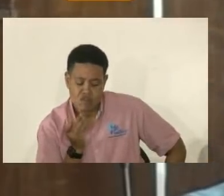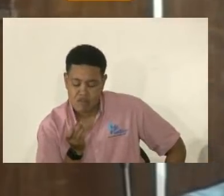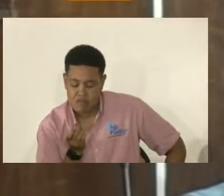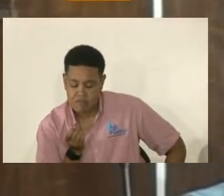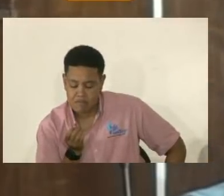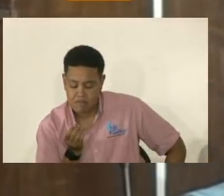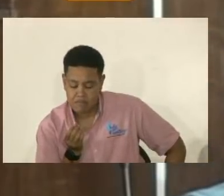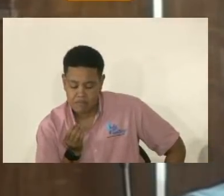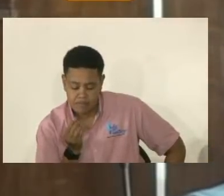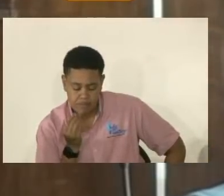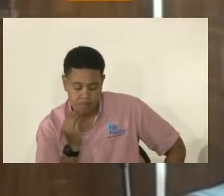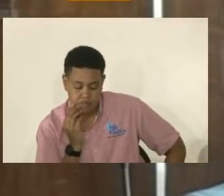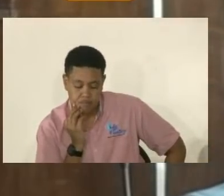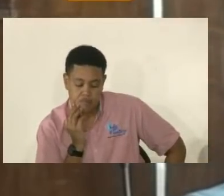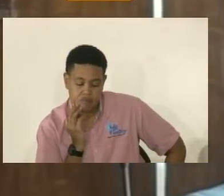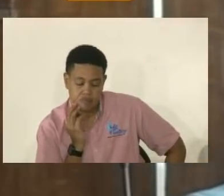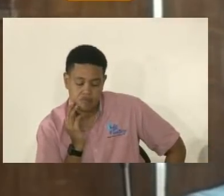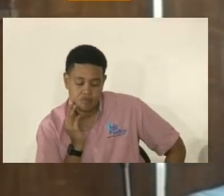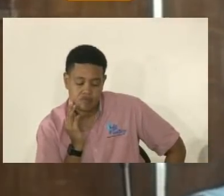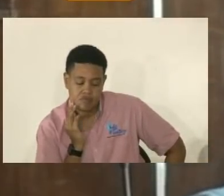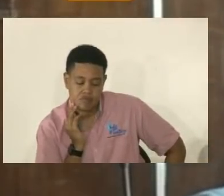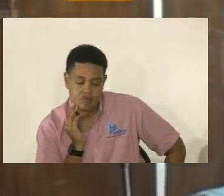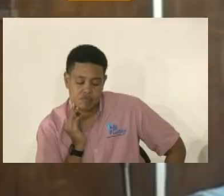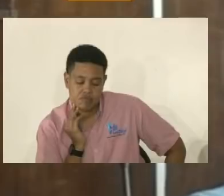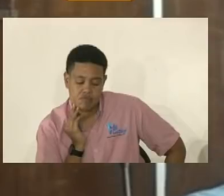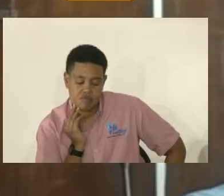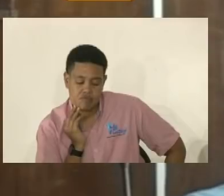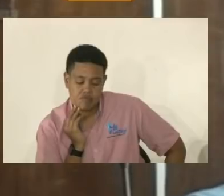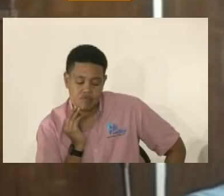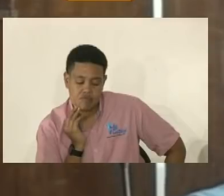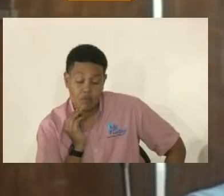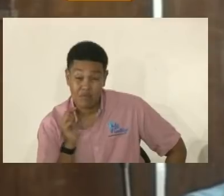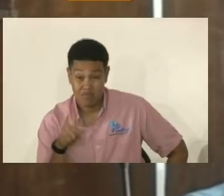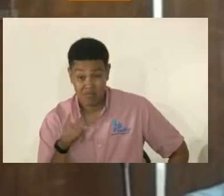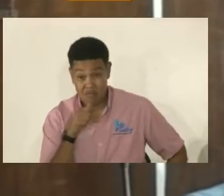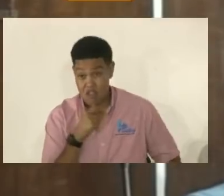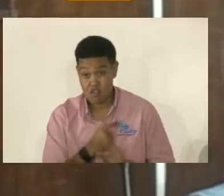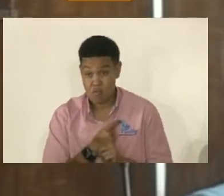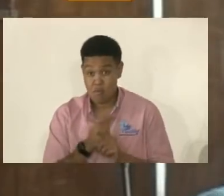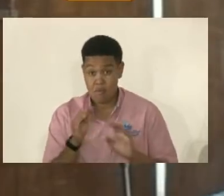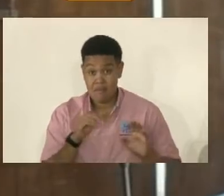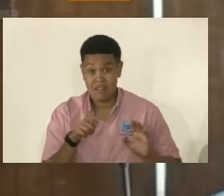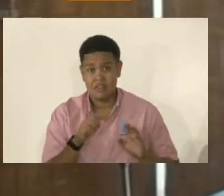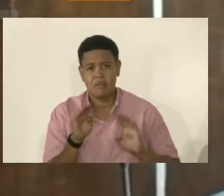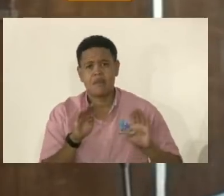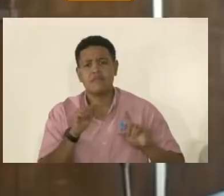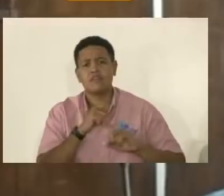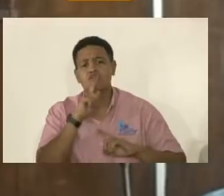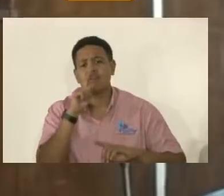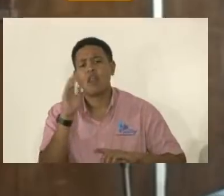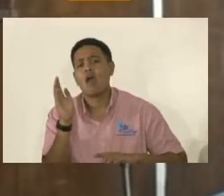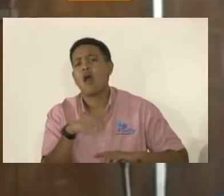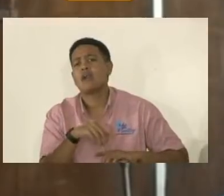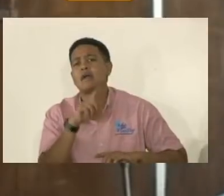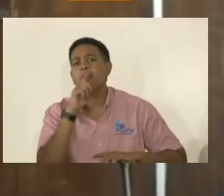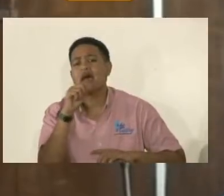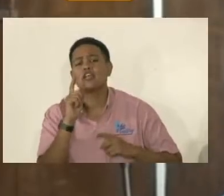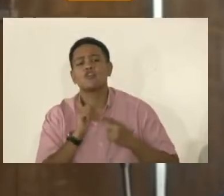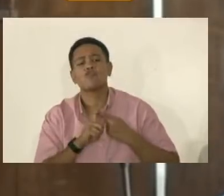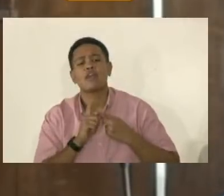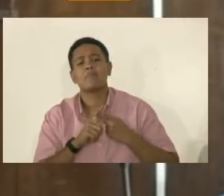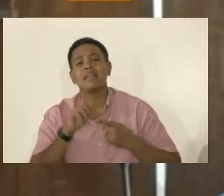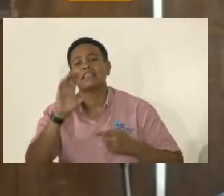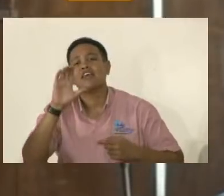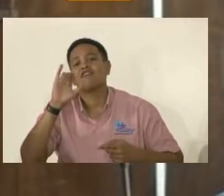This is not appropriate behavior. This behavior is undermining the credibility of the